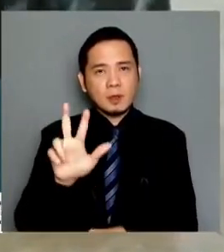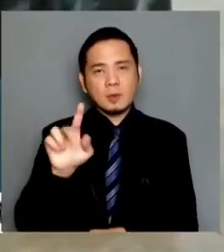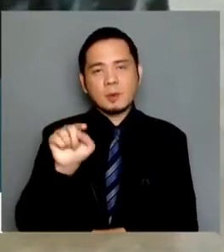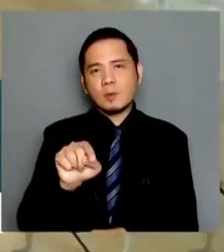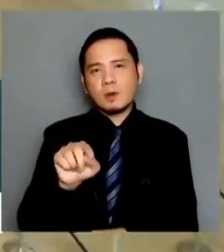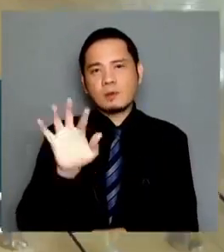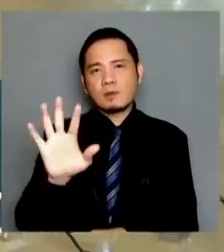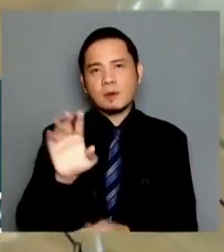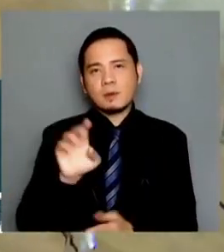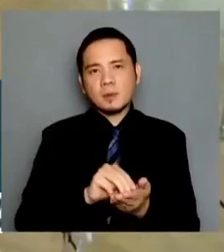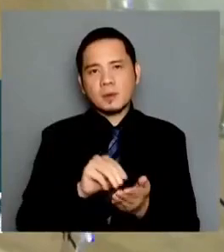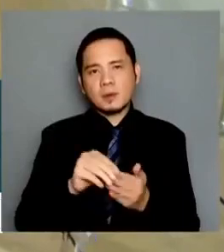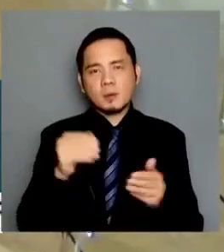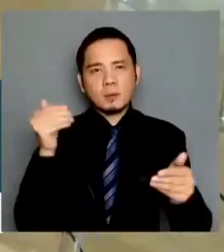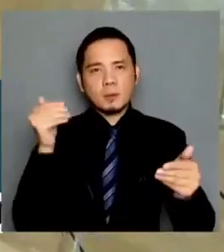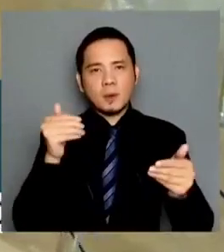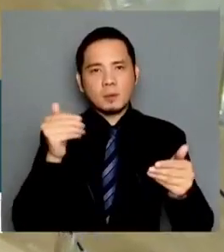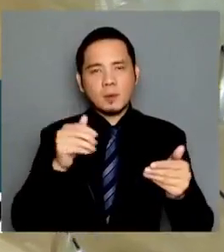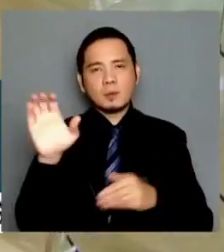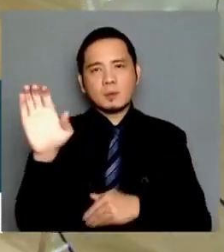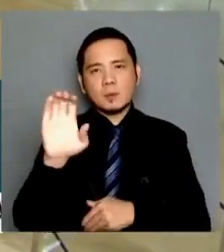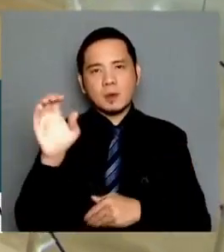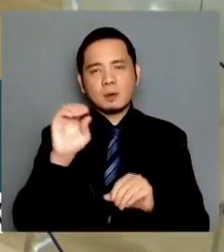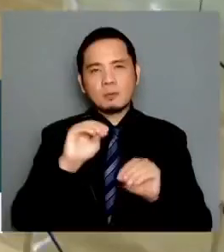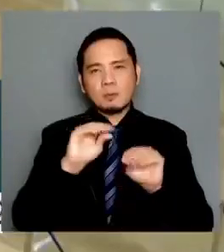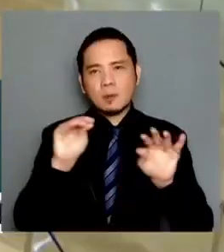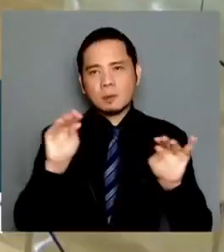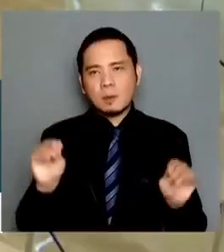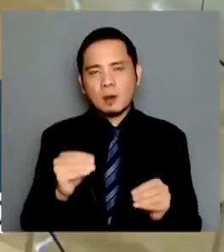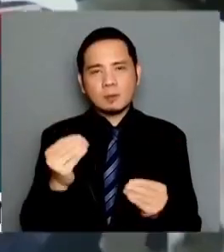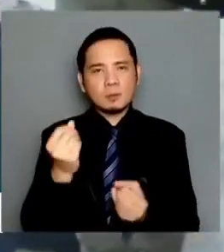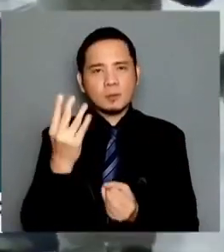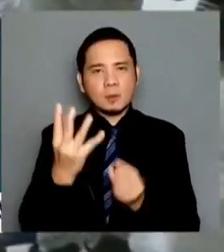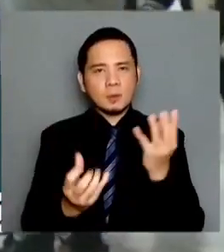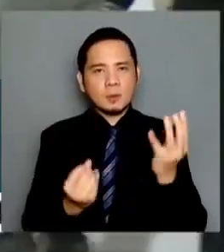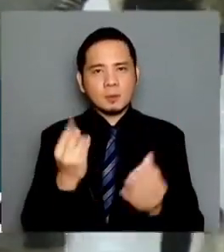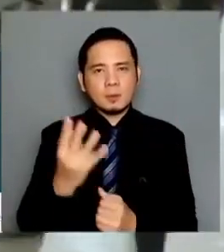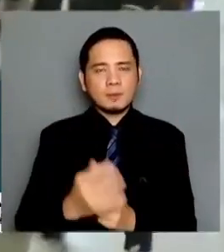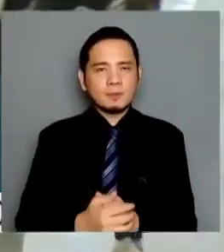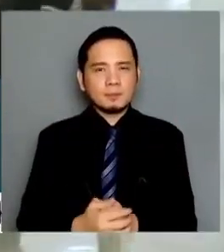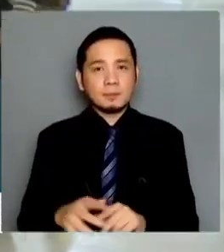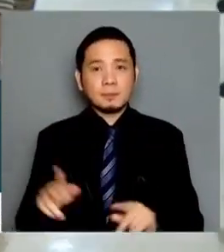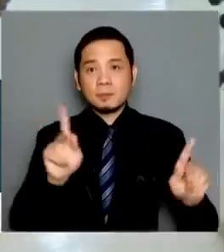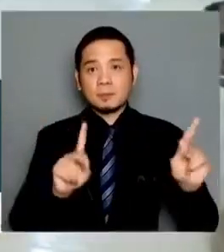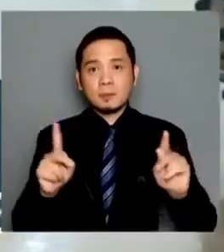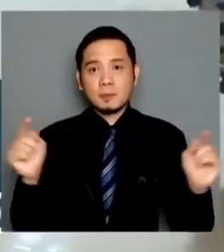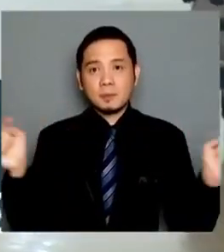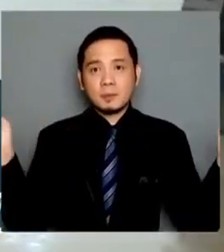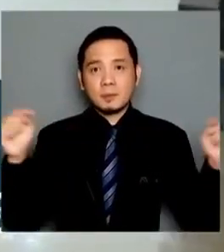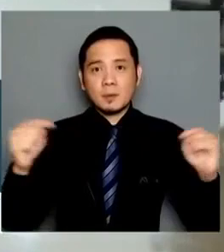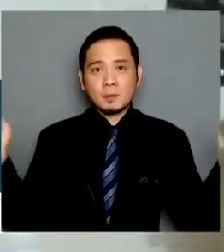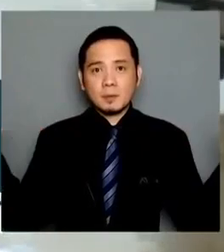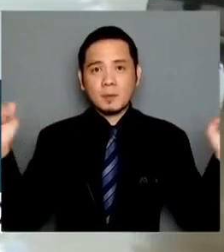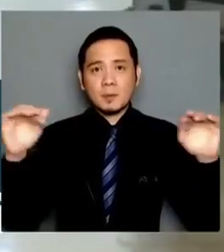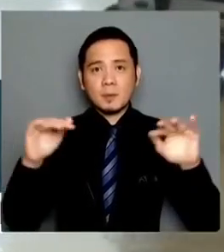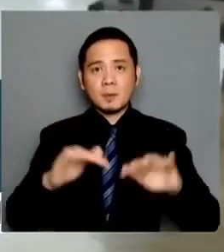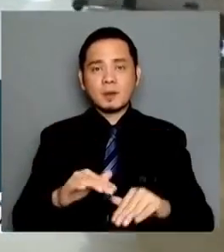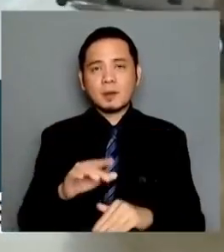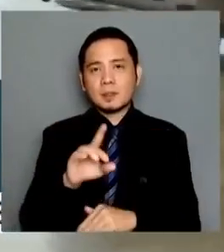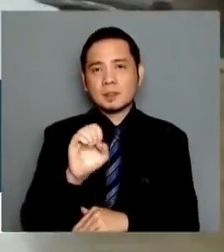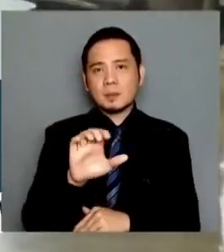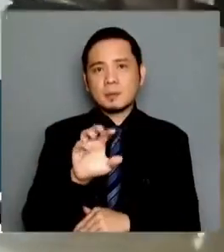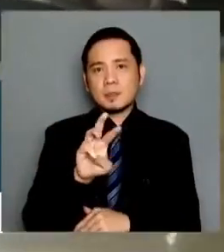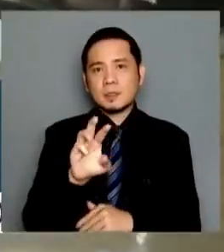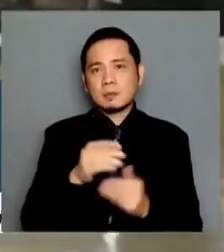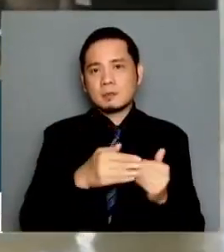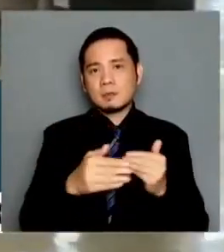Christmas Day and New Year's Day near. The influx of passengers here at NAIA has been felt since December 16, and